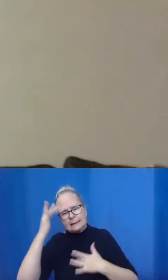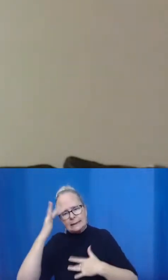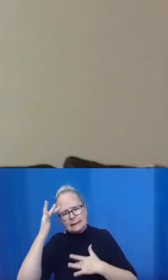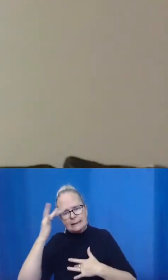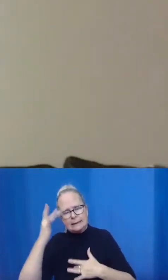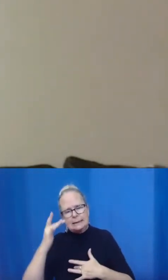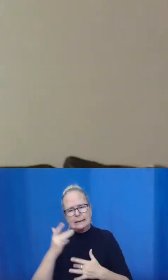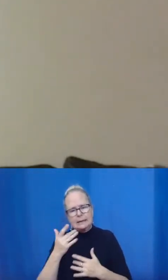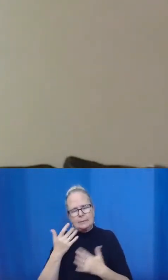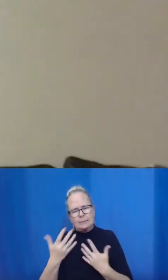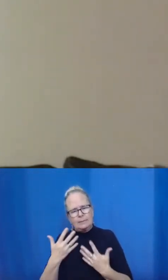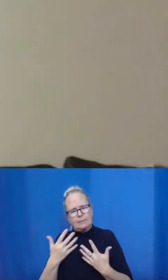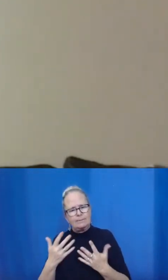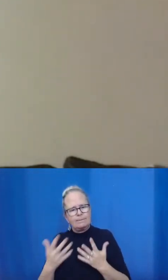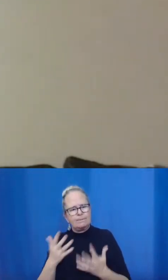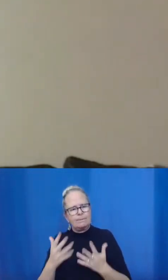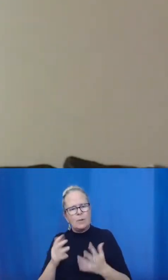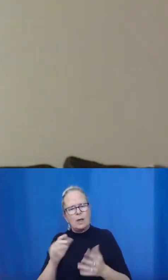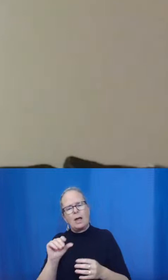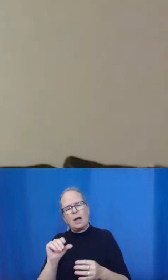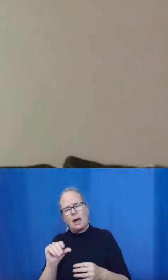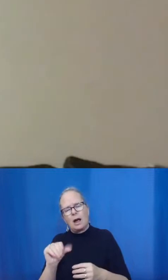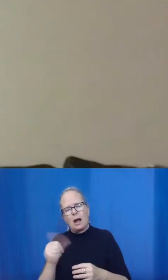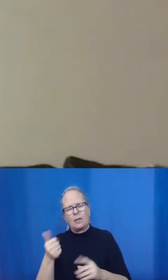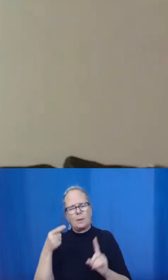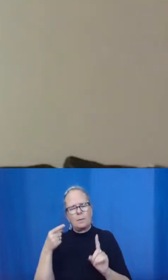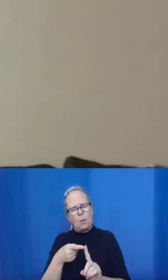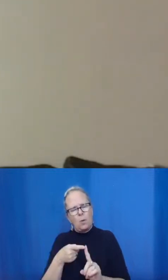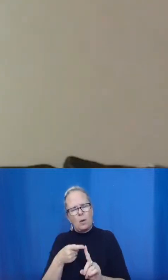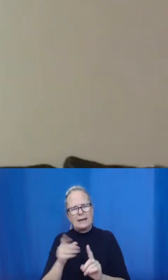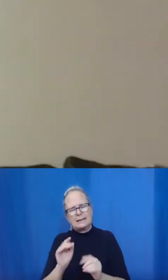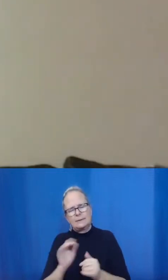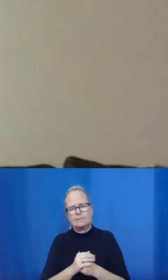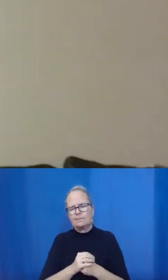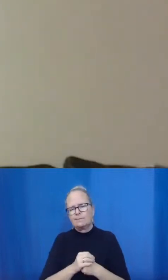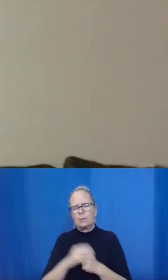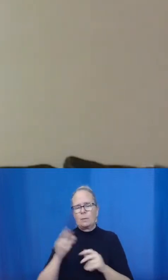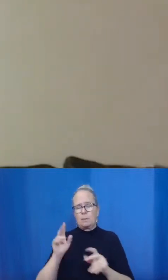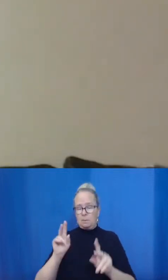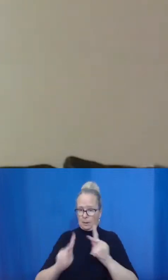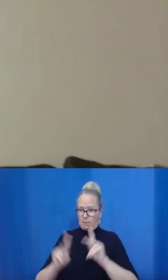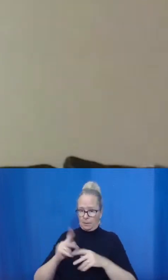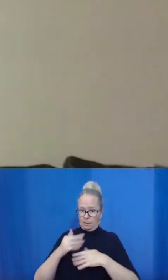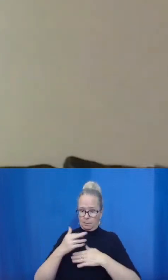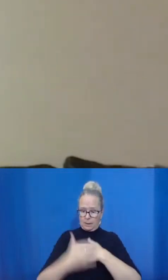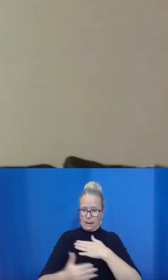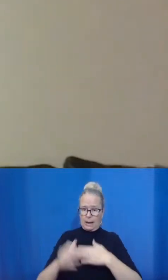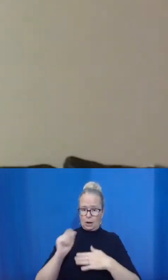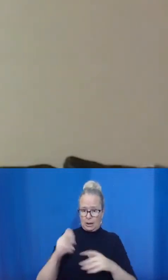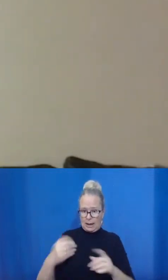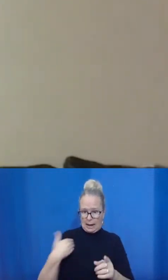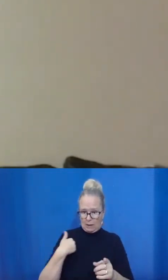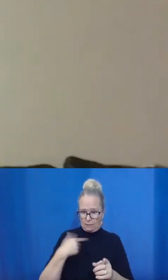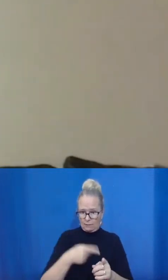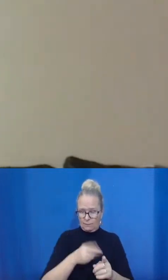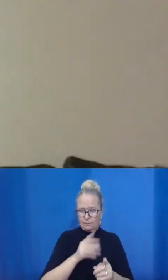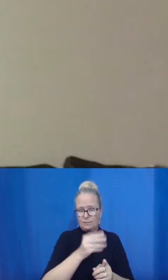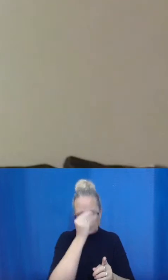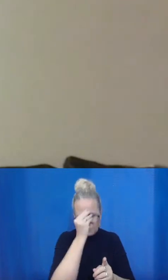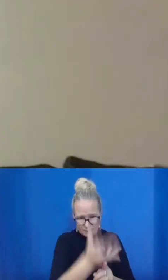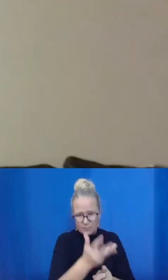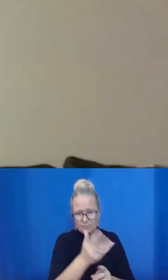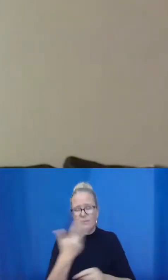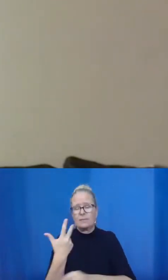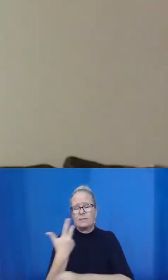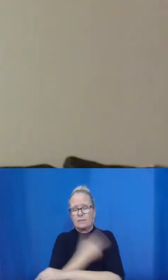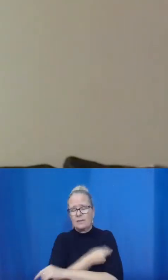they've not been tested in specifically clinical trial settings in patients with blood cancers, but there is a